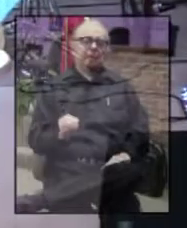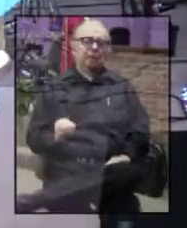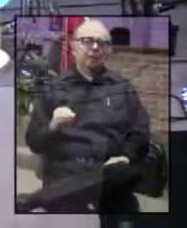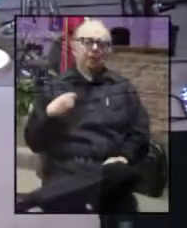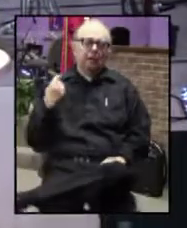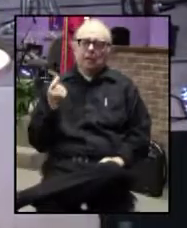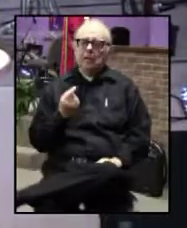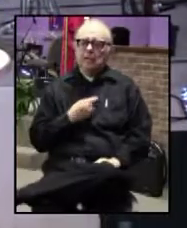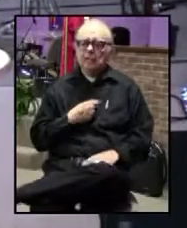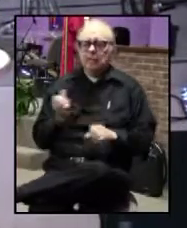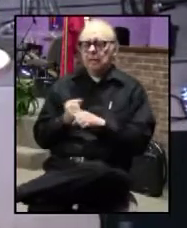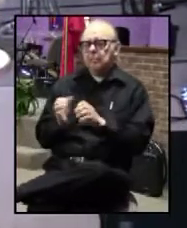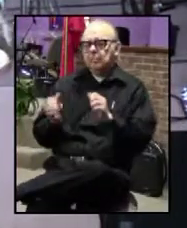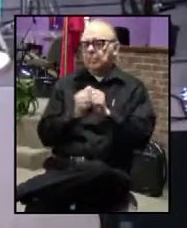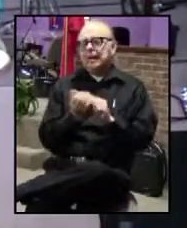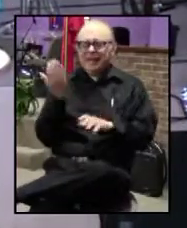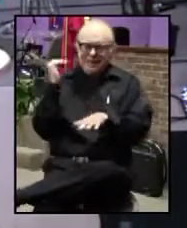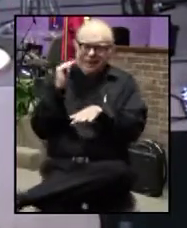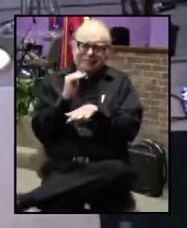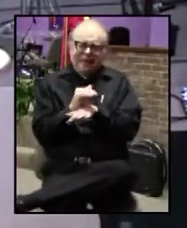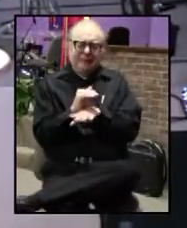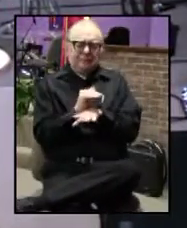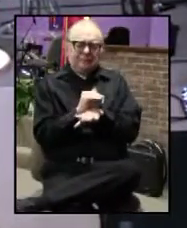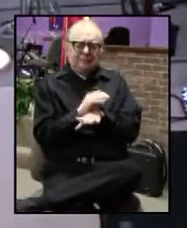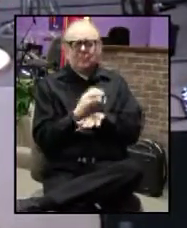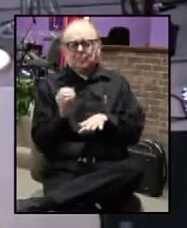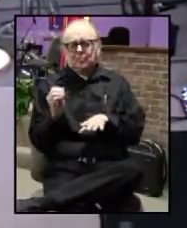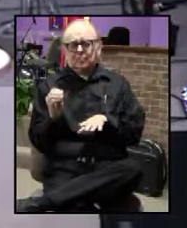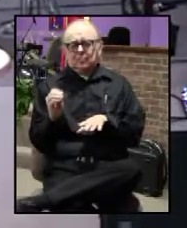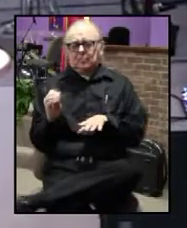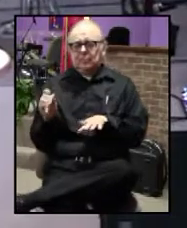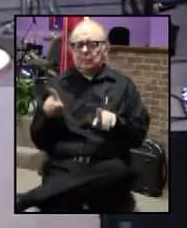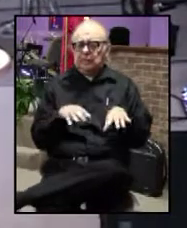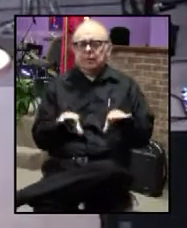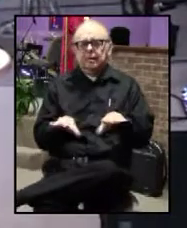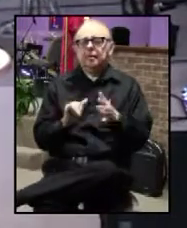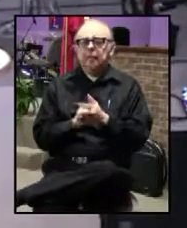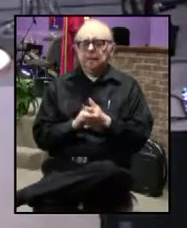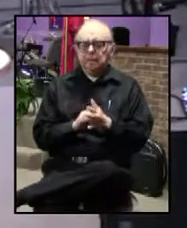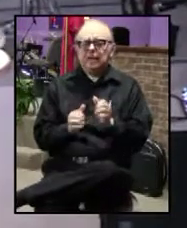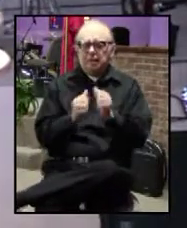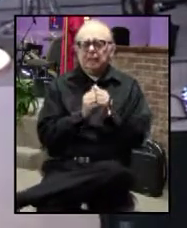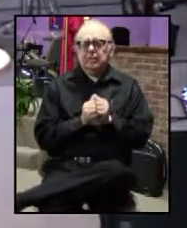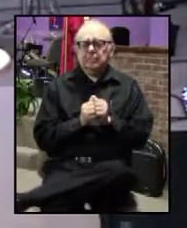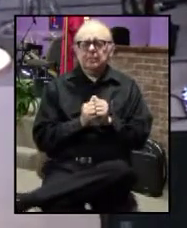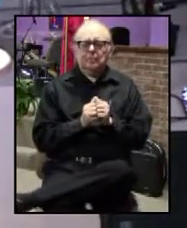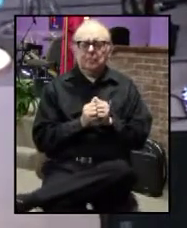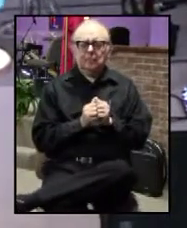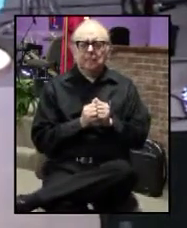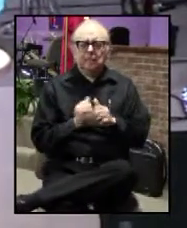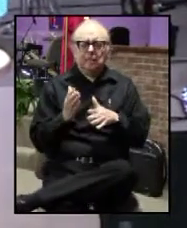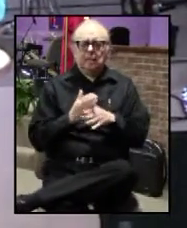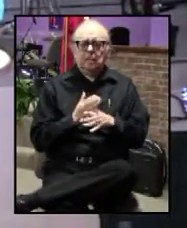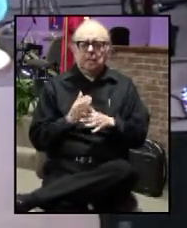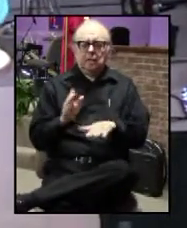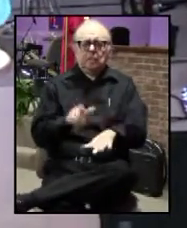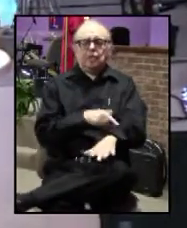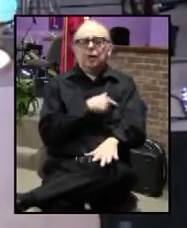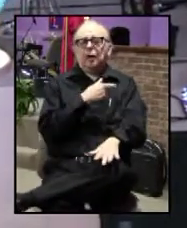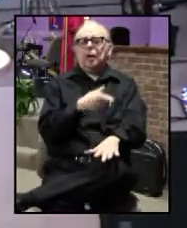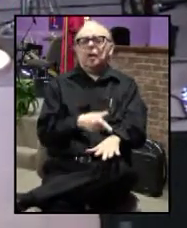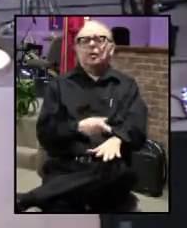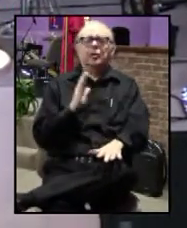We got together last night, and as we did get together and shared long-term